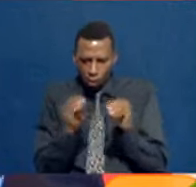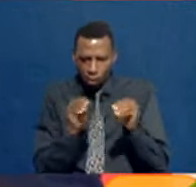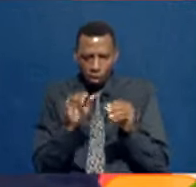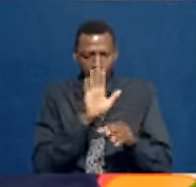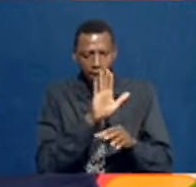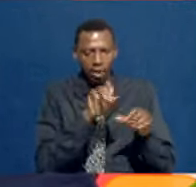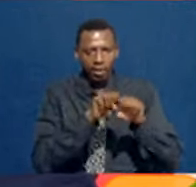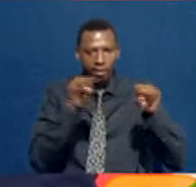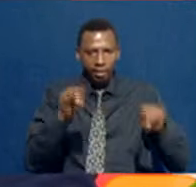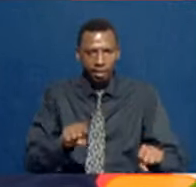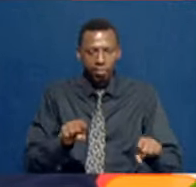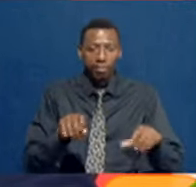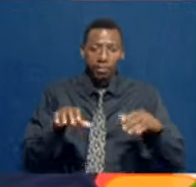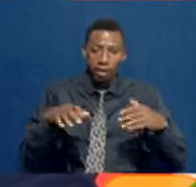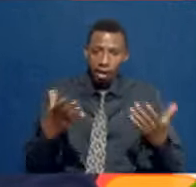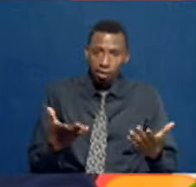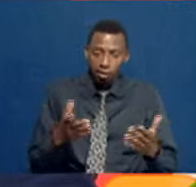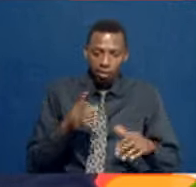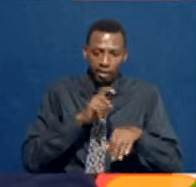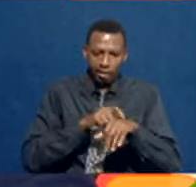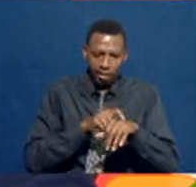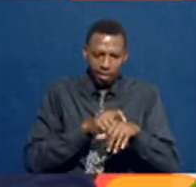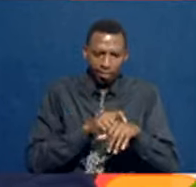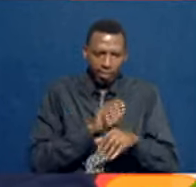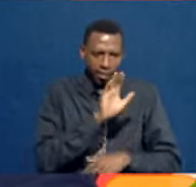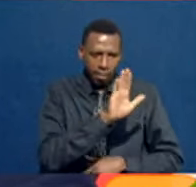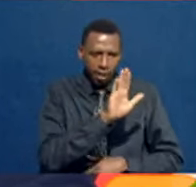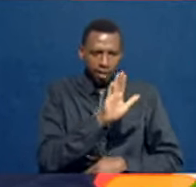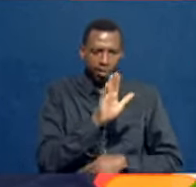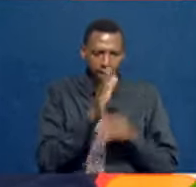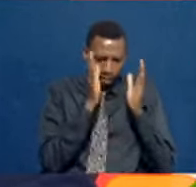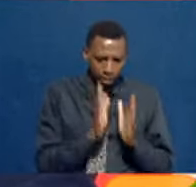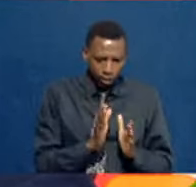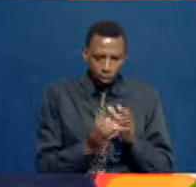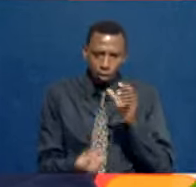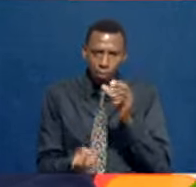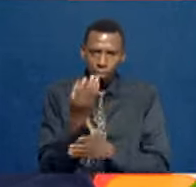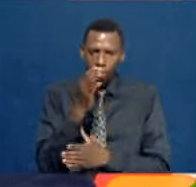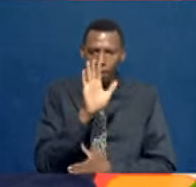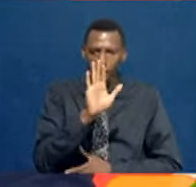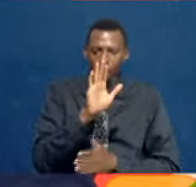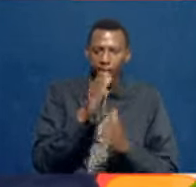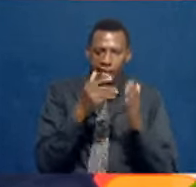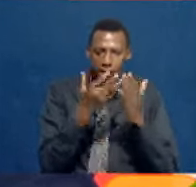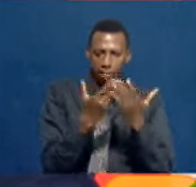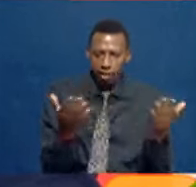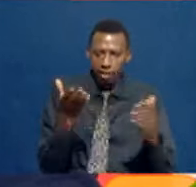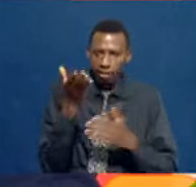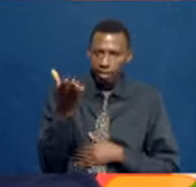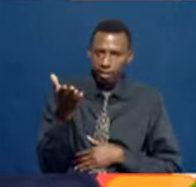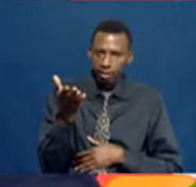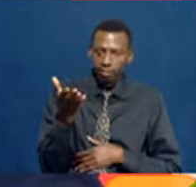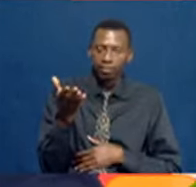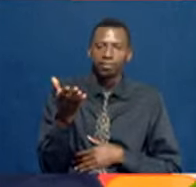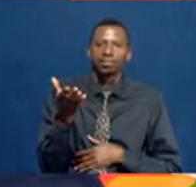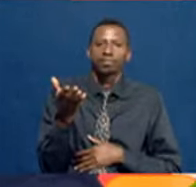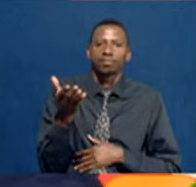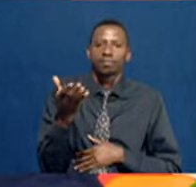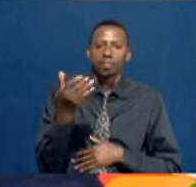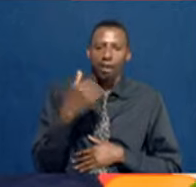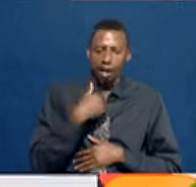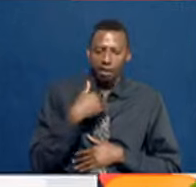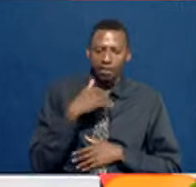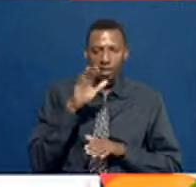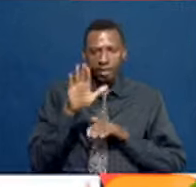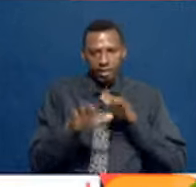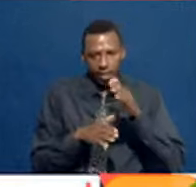that once a content creator uploads his content, there's a step, there's a measures that